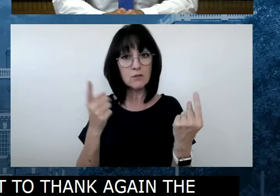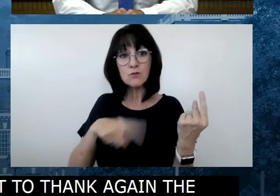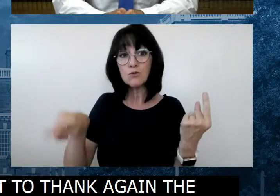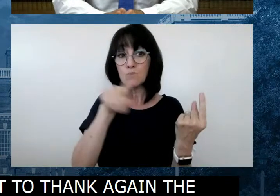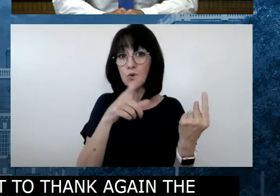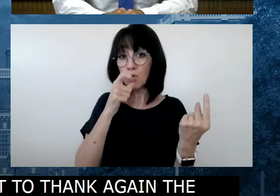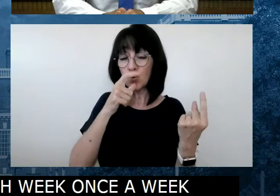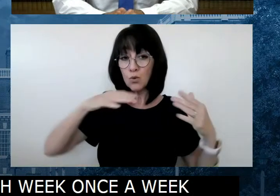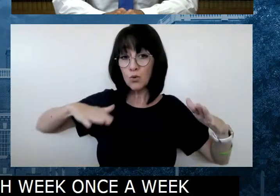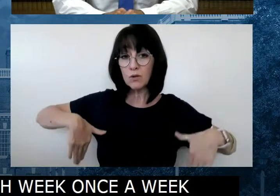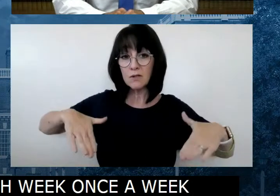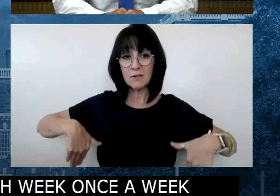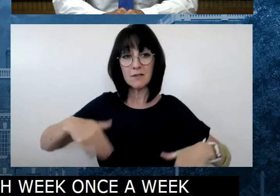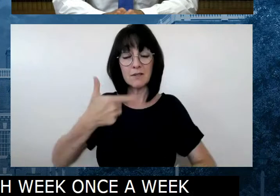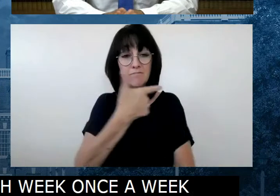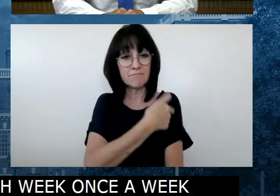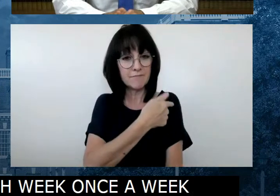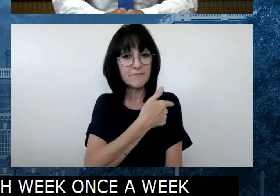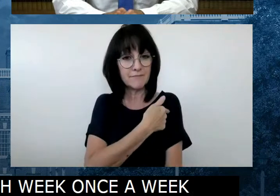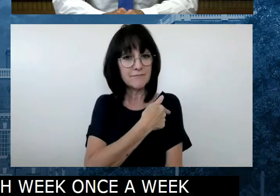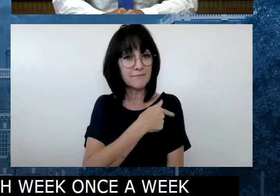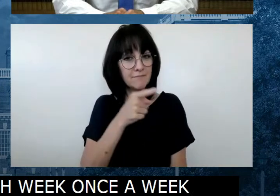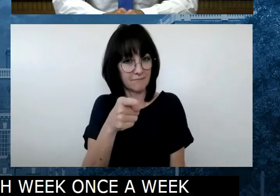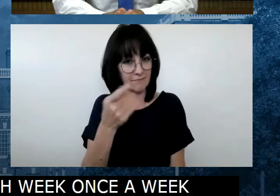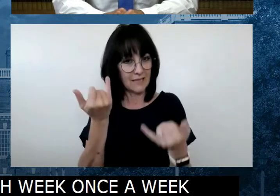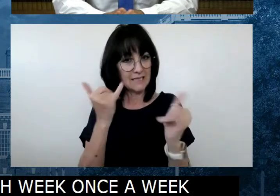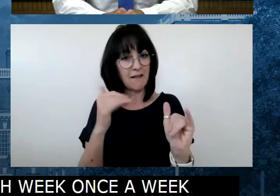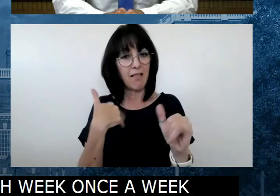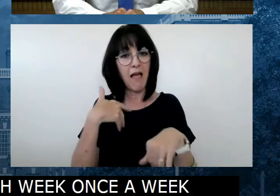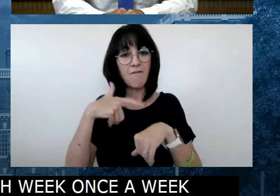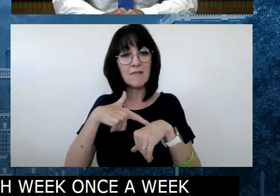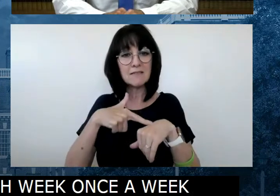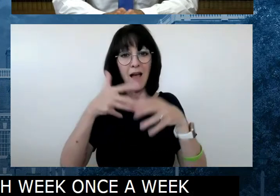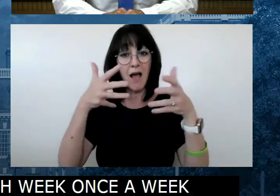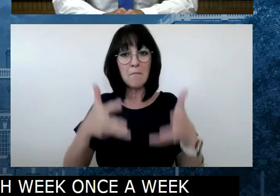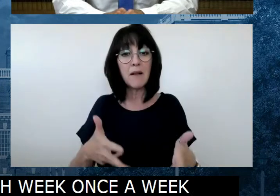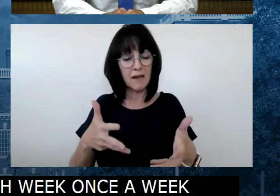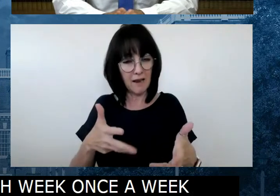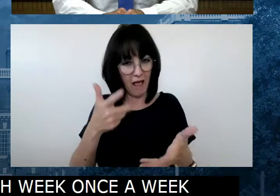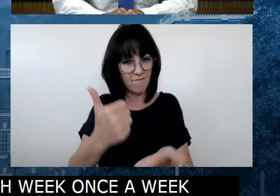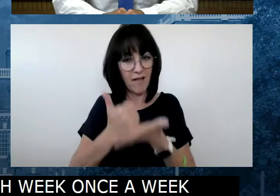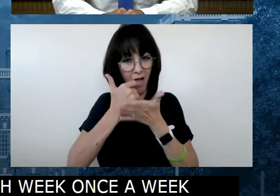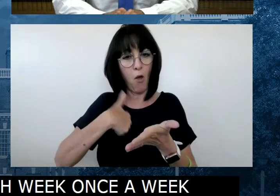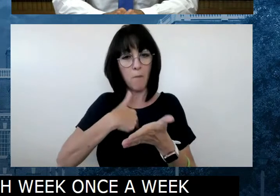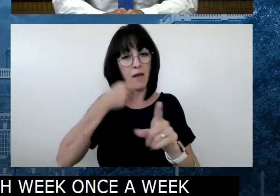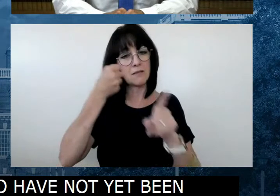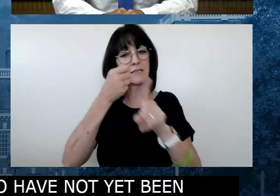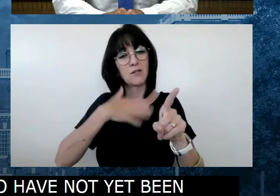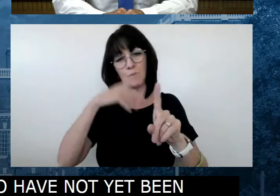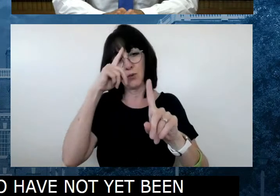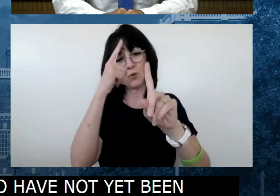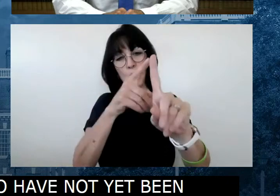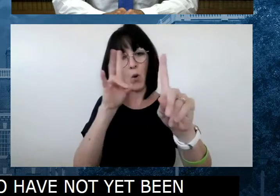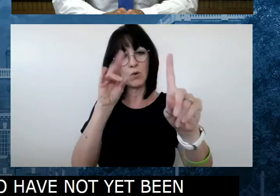us put us over the finish line for July 4th with 70% of adult Delawareans,